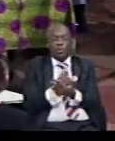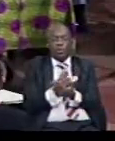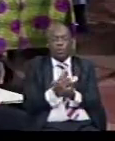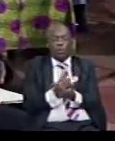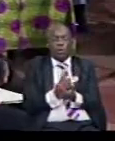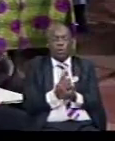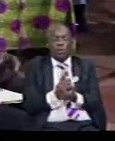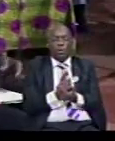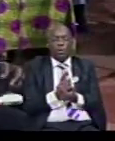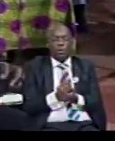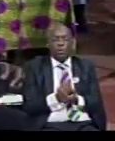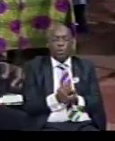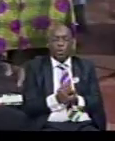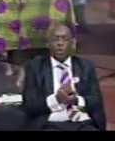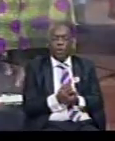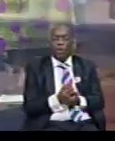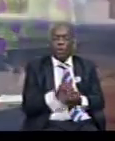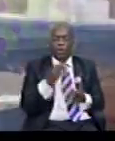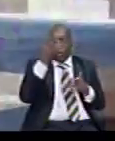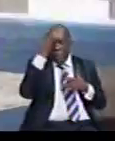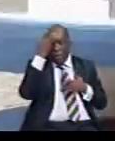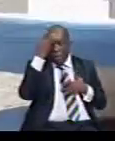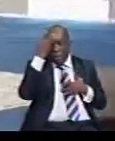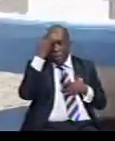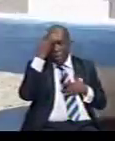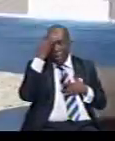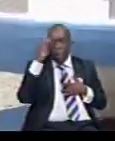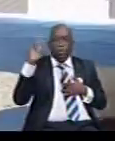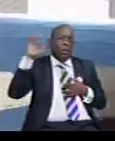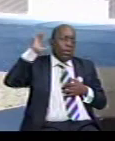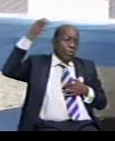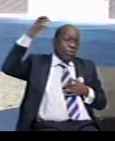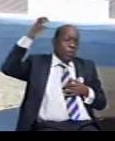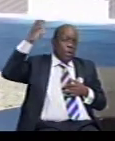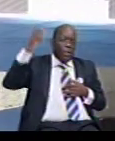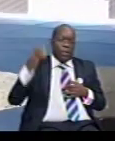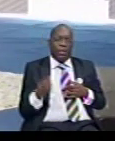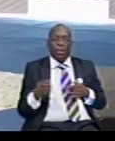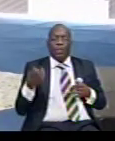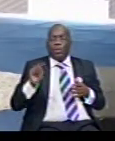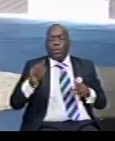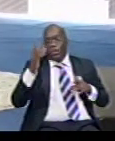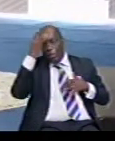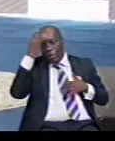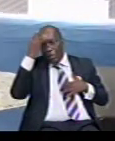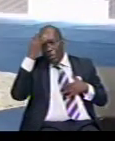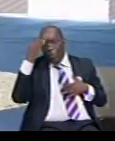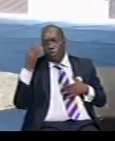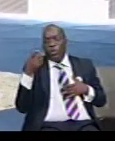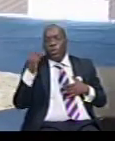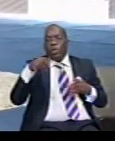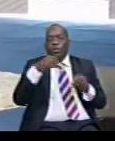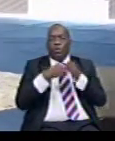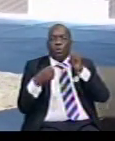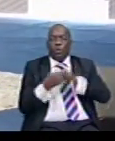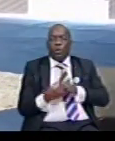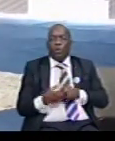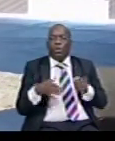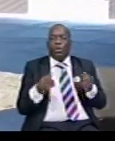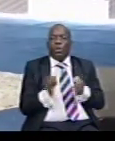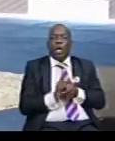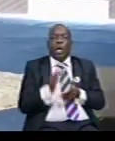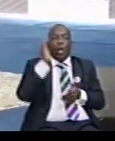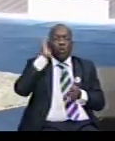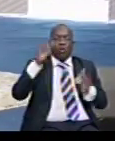The infirmity, the sanity, the disease, the sickness that will have claimed